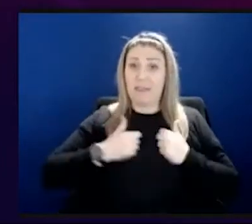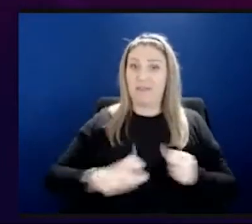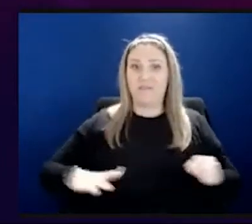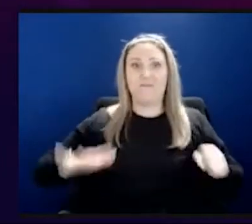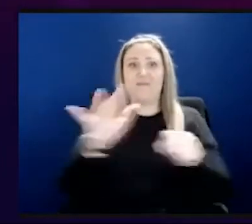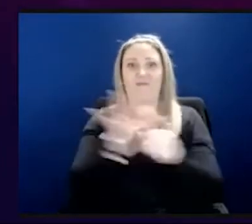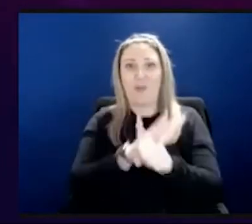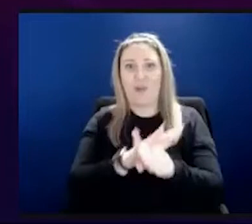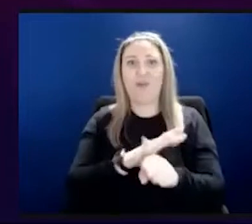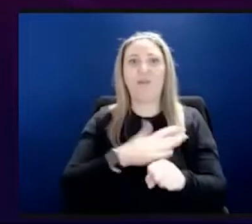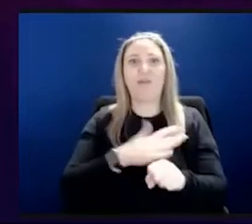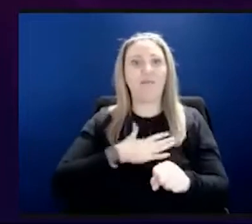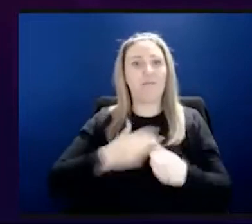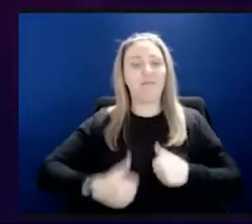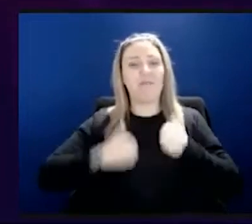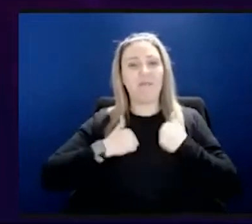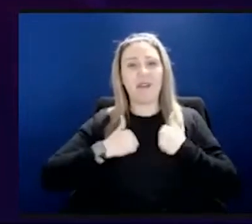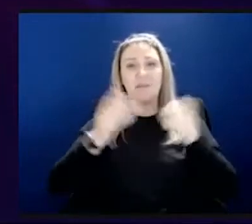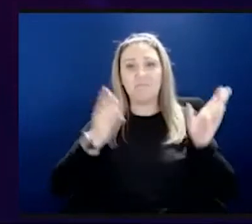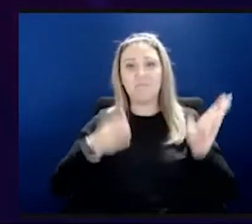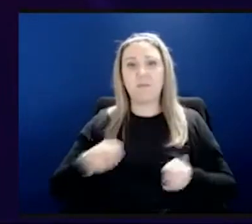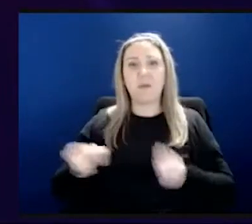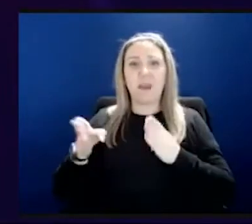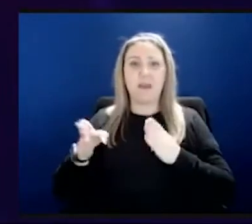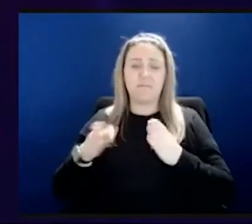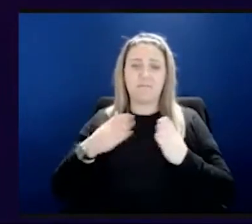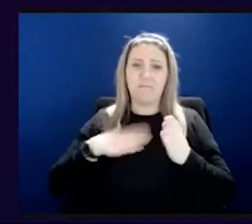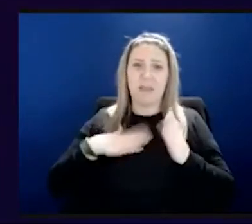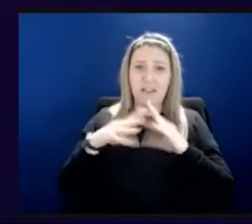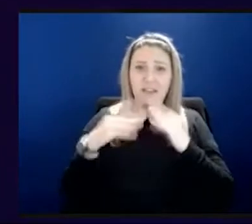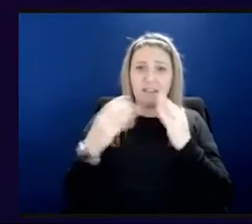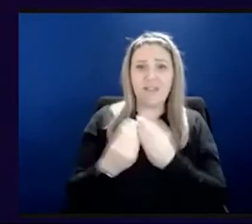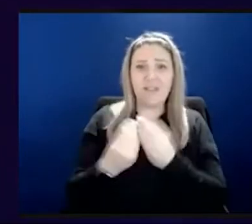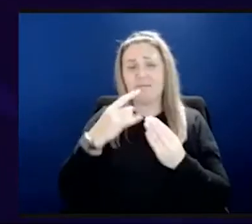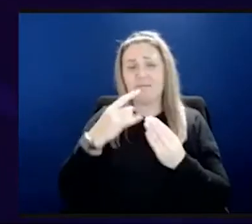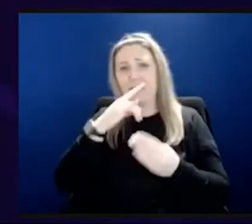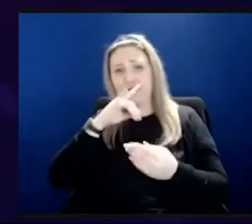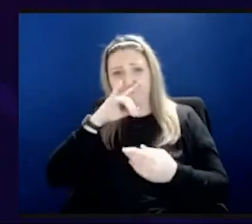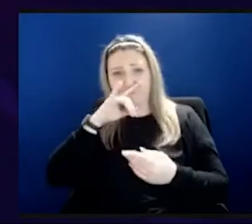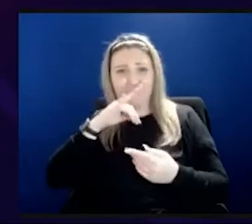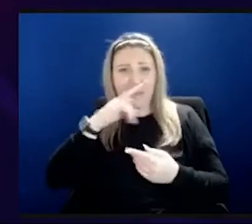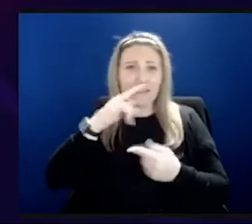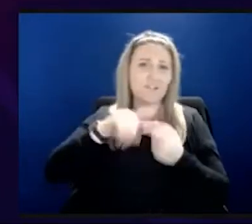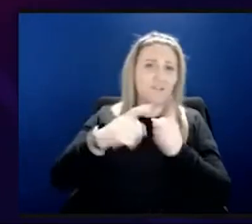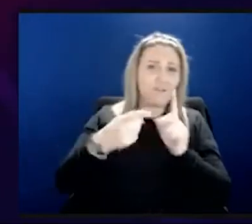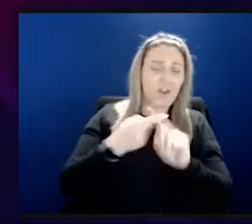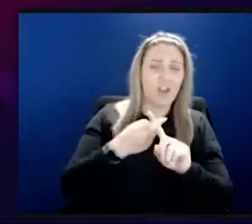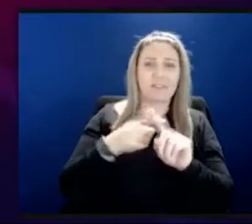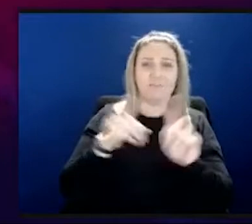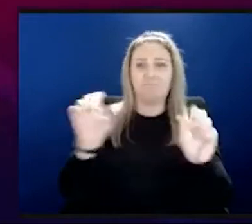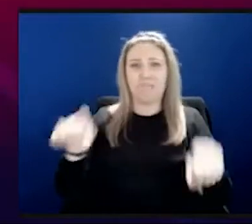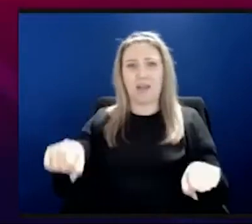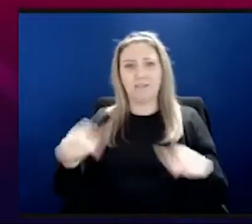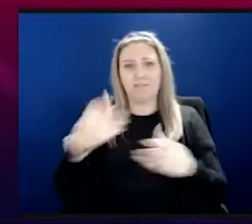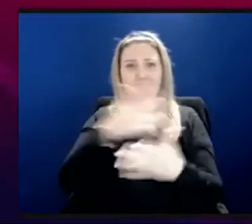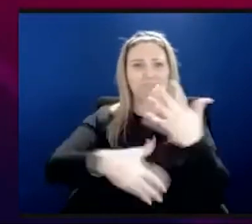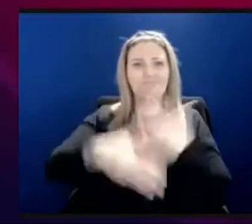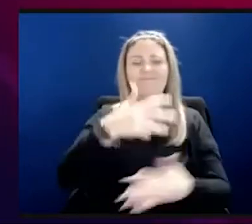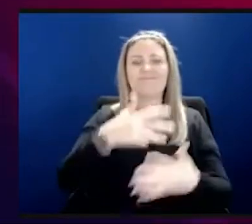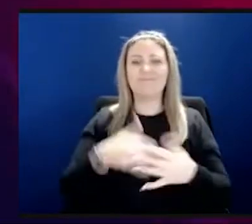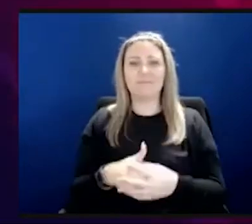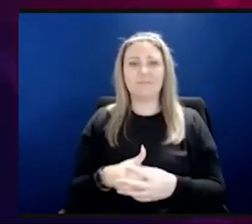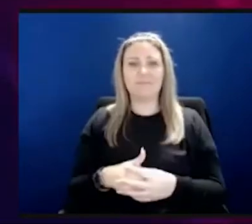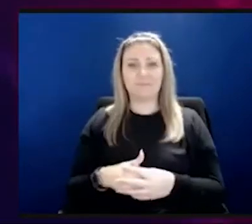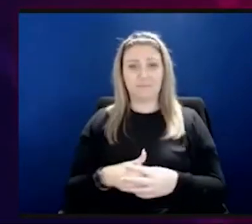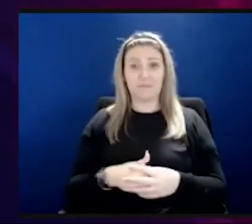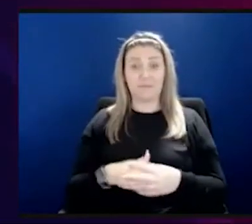and preparing, spending as much time with my family and friends as possible, and, building for, kind of the end in mind.